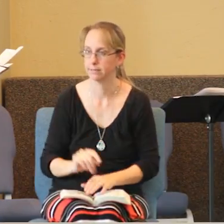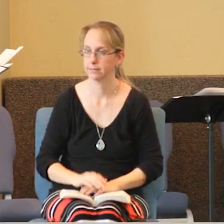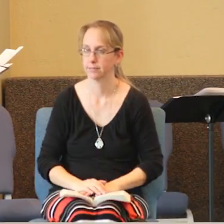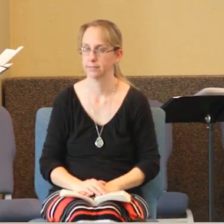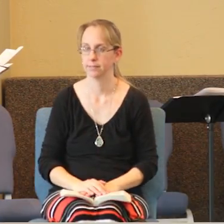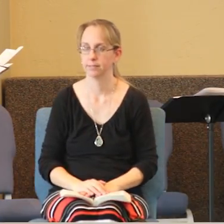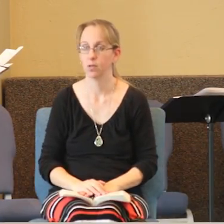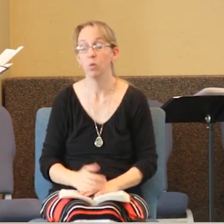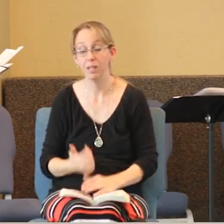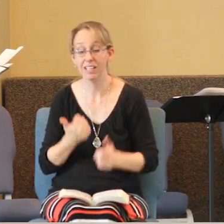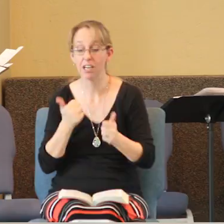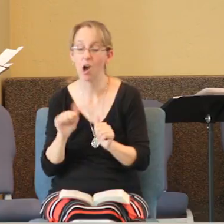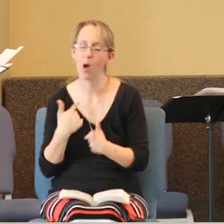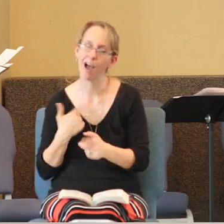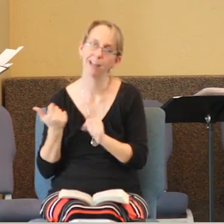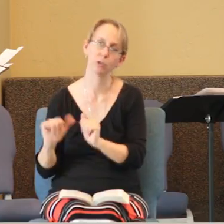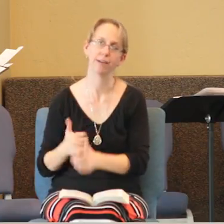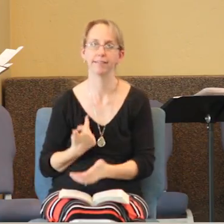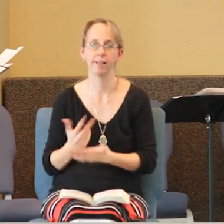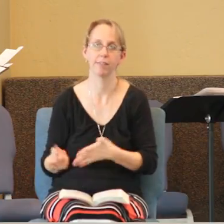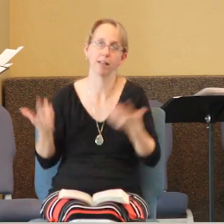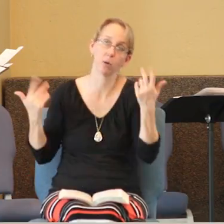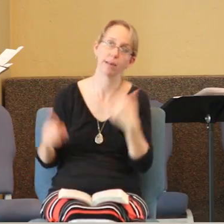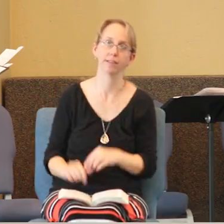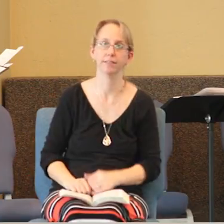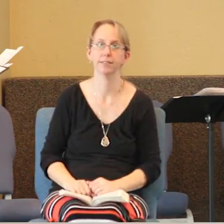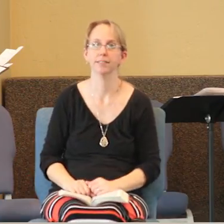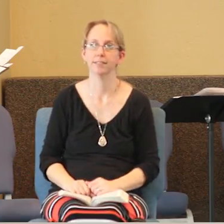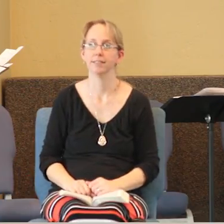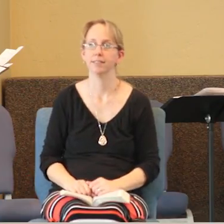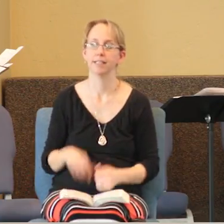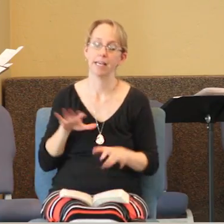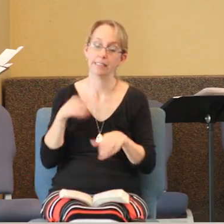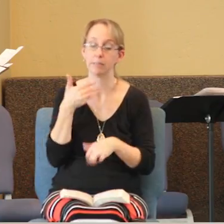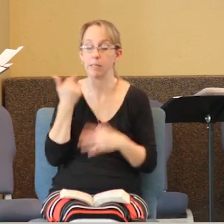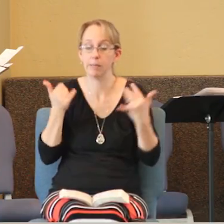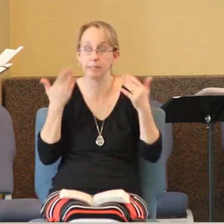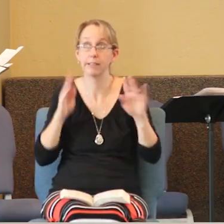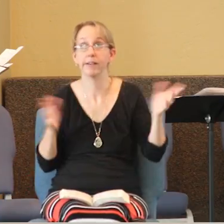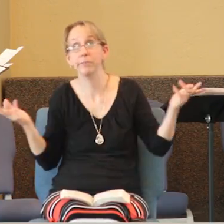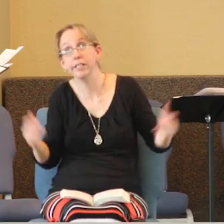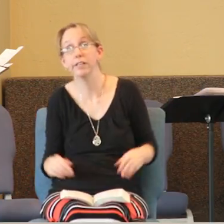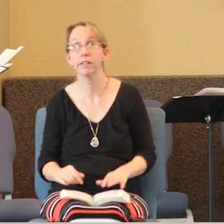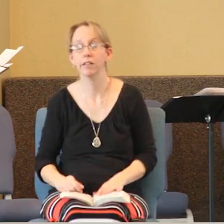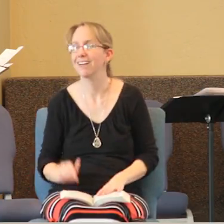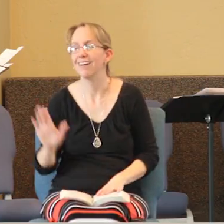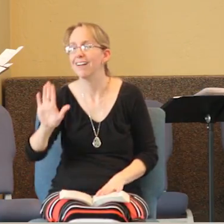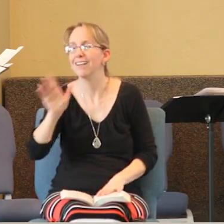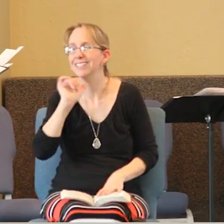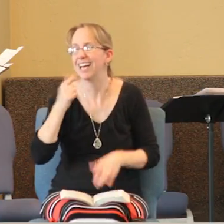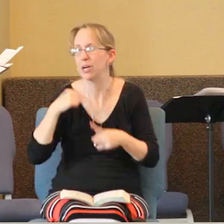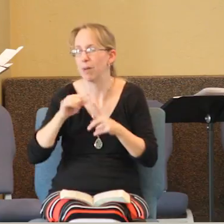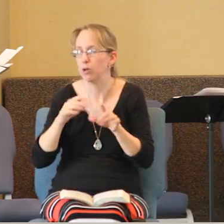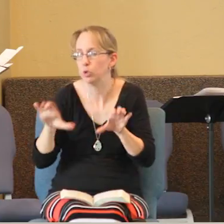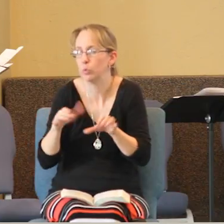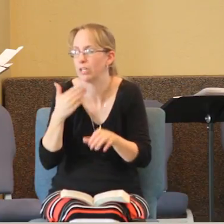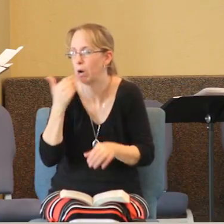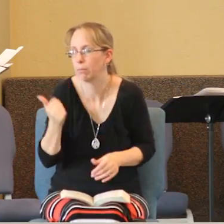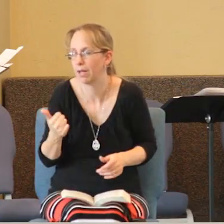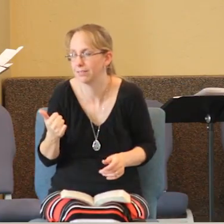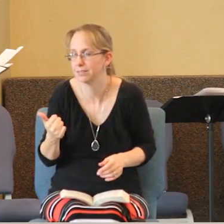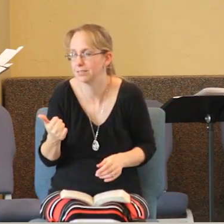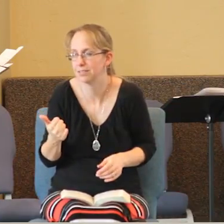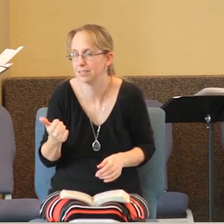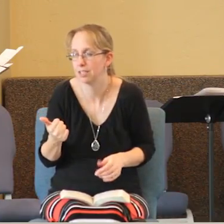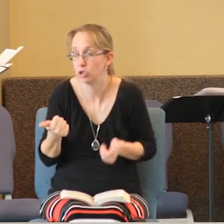try, oh, well, I tried and failed. I did my best, God. It's not about us doing our best. It's about